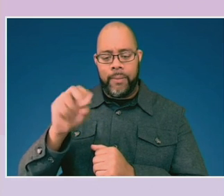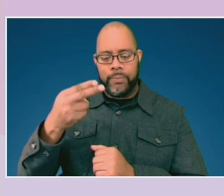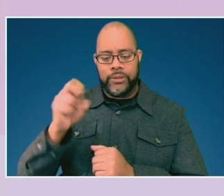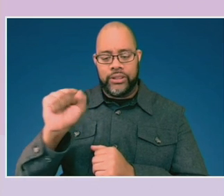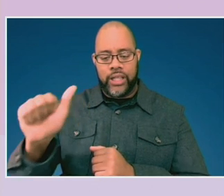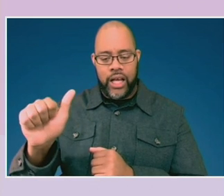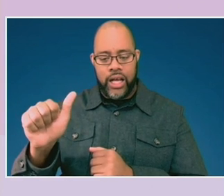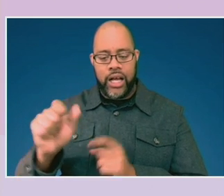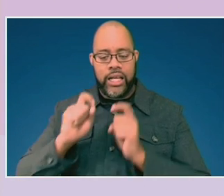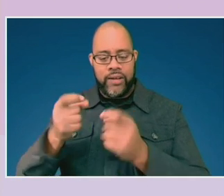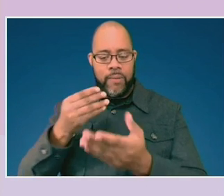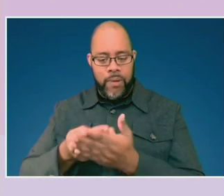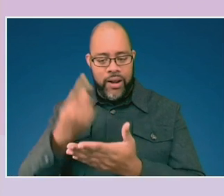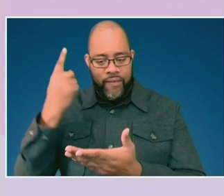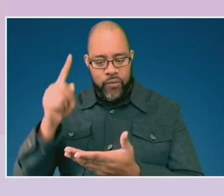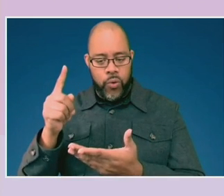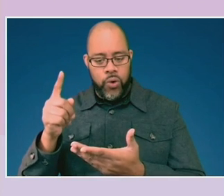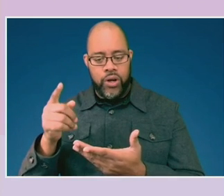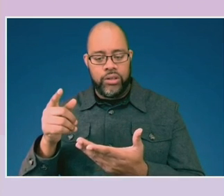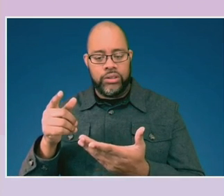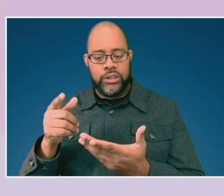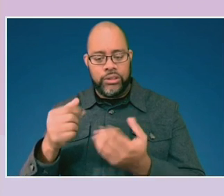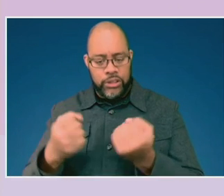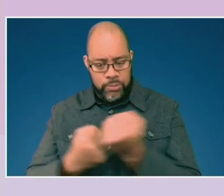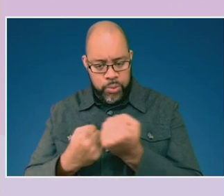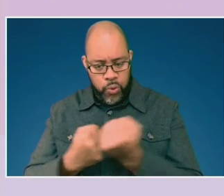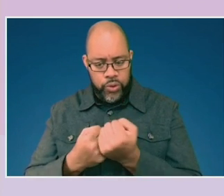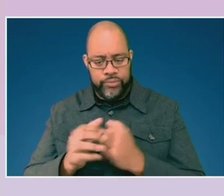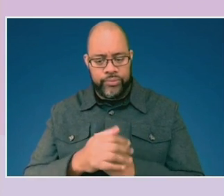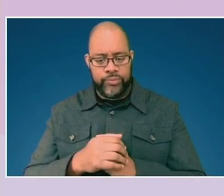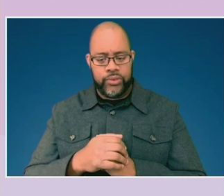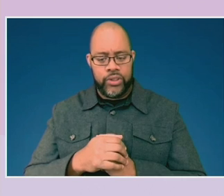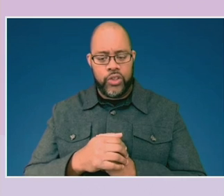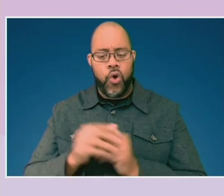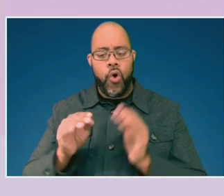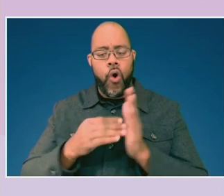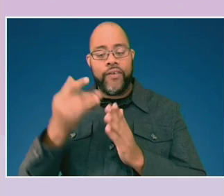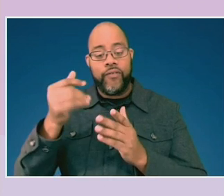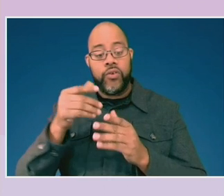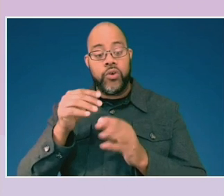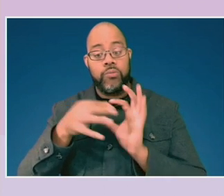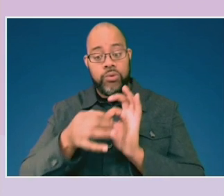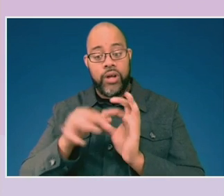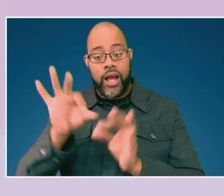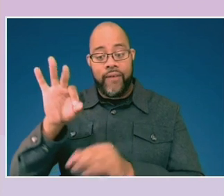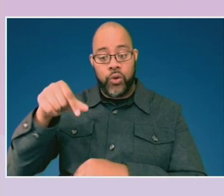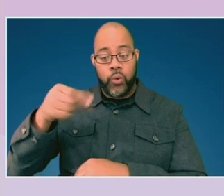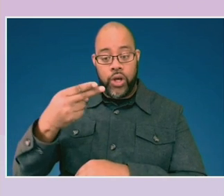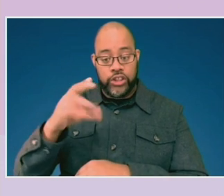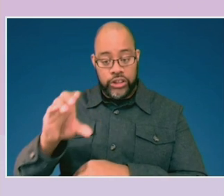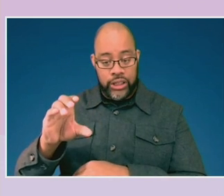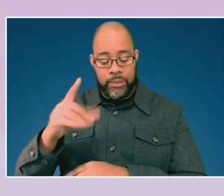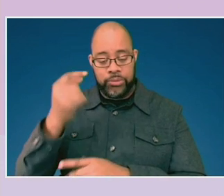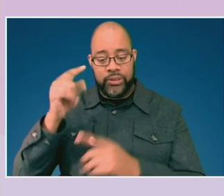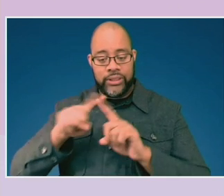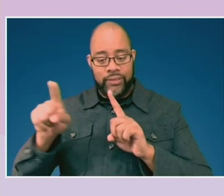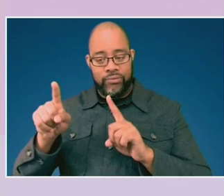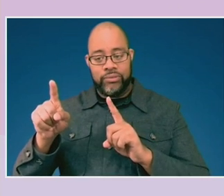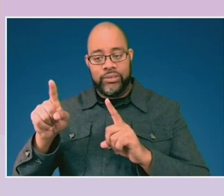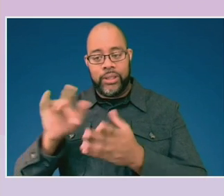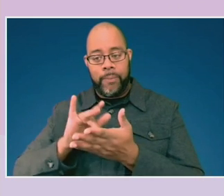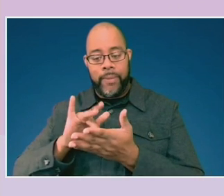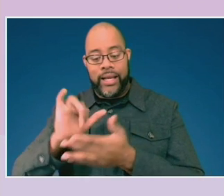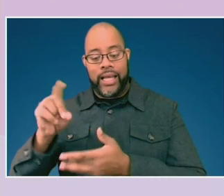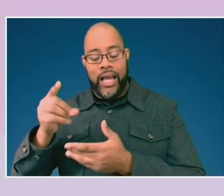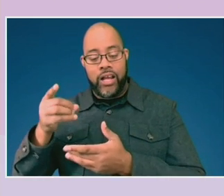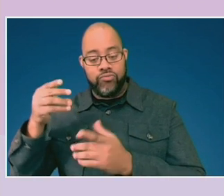thinking creatively in their strategies as an FQHC doc. And so often if you partner with FQHCs, just because of the differential in their Medicaid reimbursement,